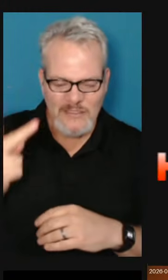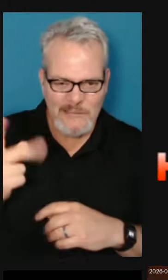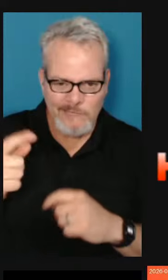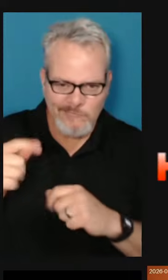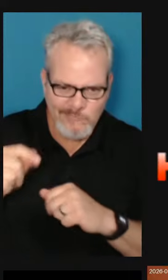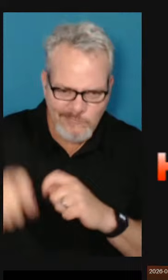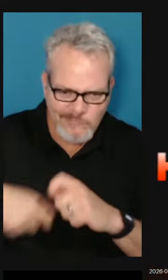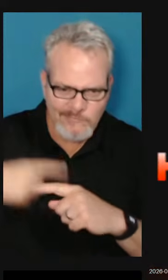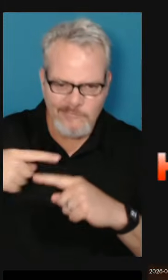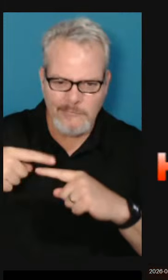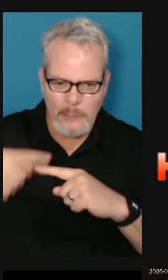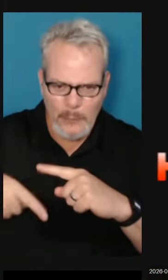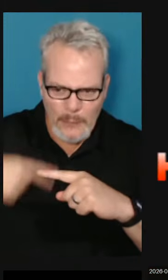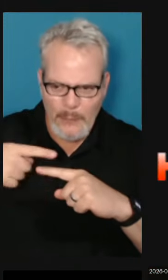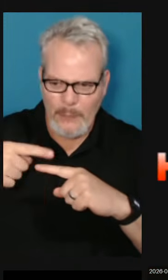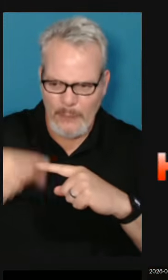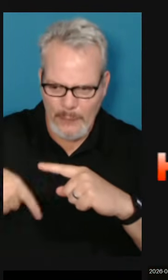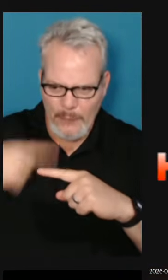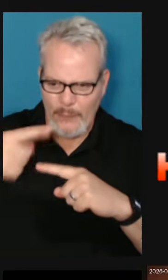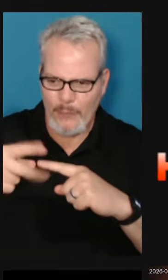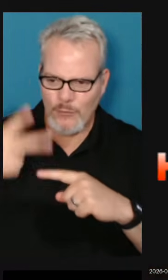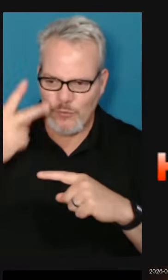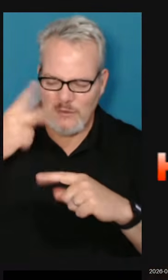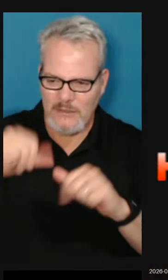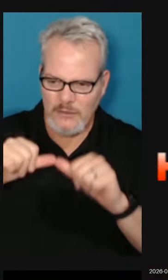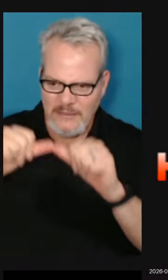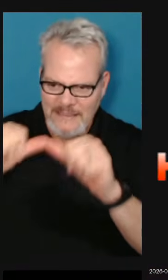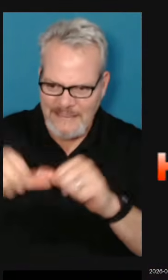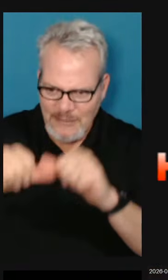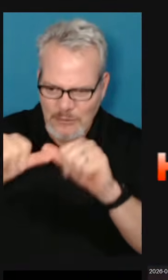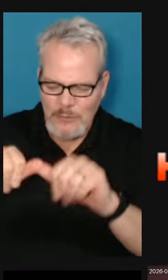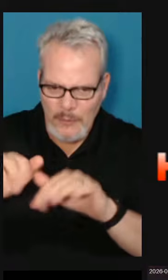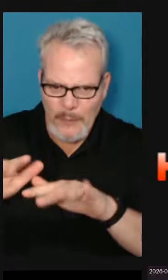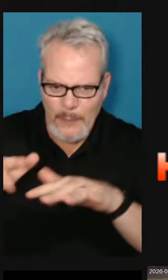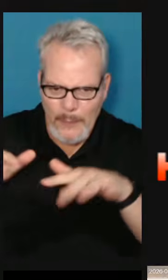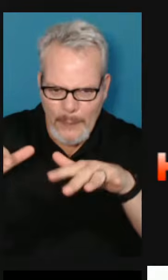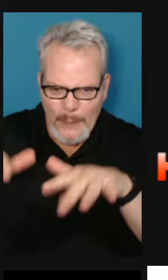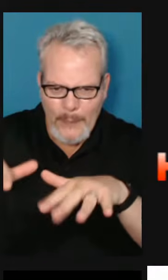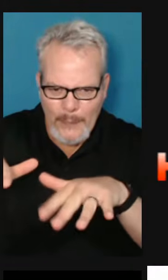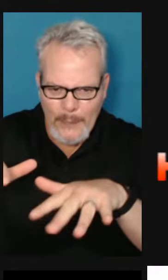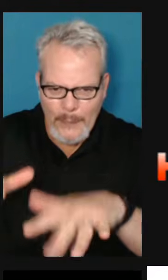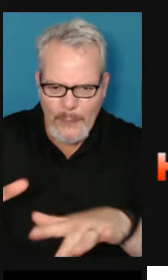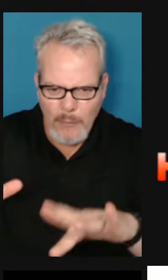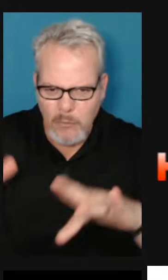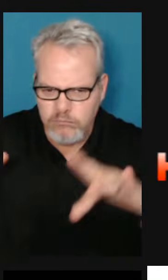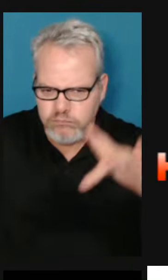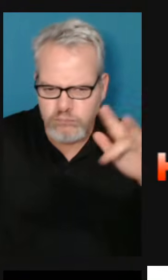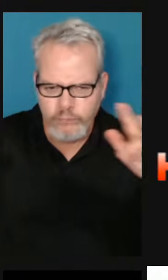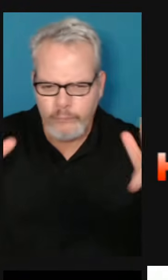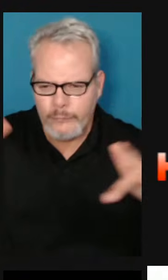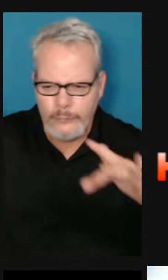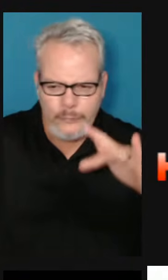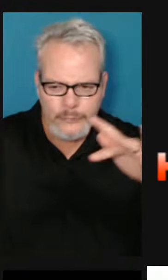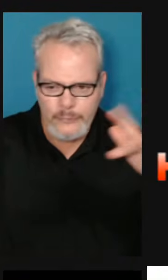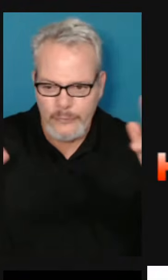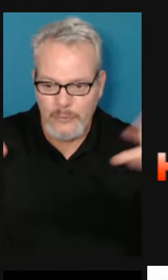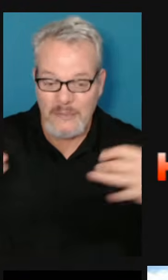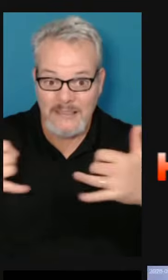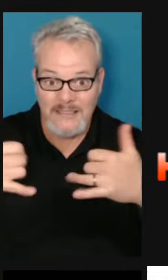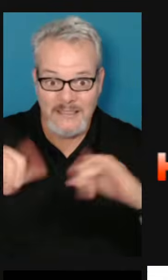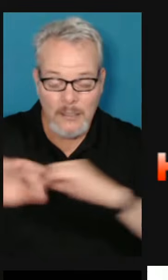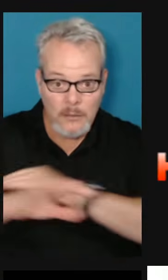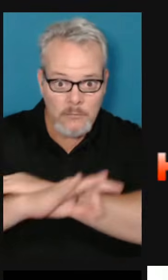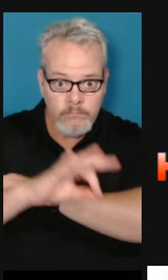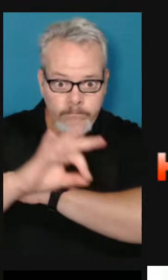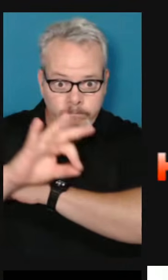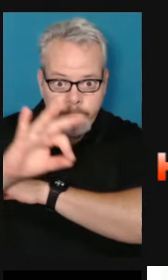fall, continuing movement and incandescence overnight. And once it gets light, you can still see the rock moving still